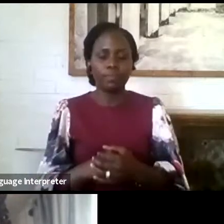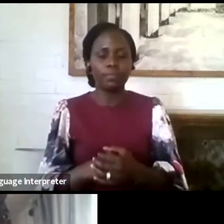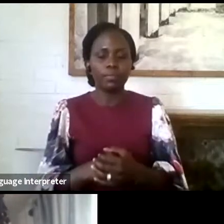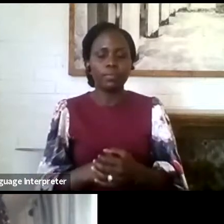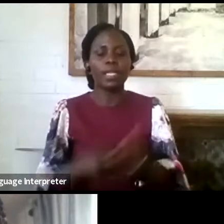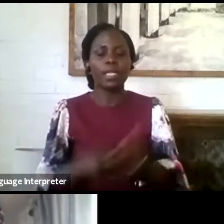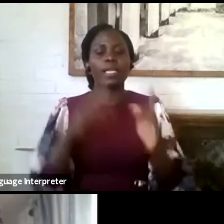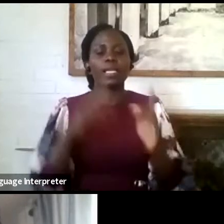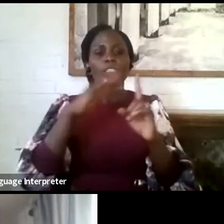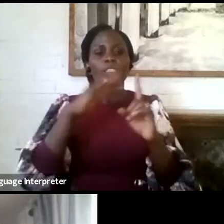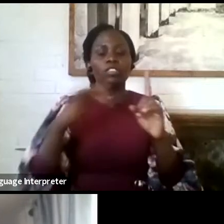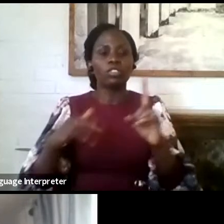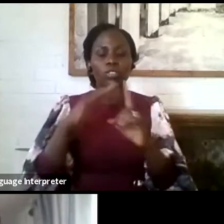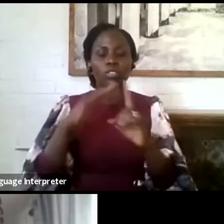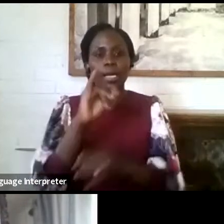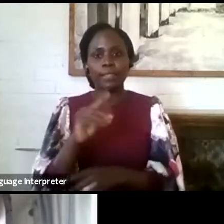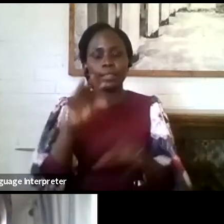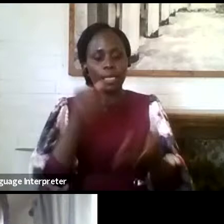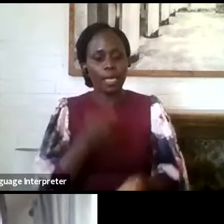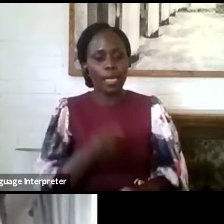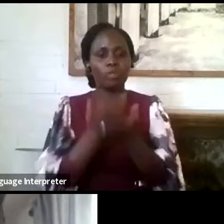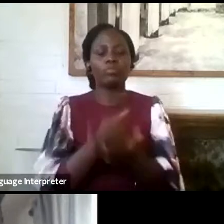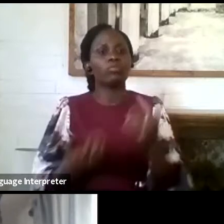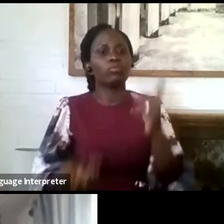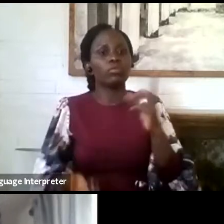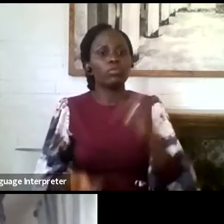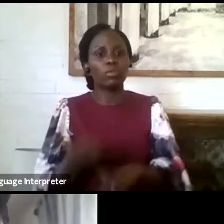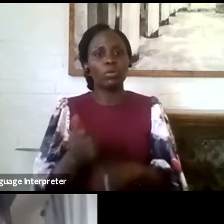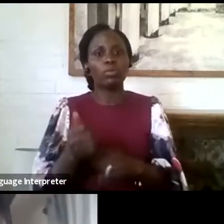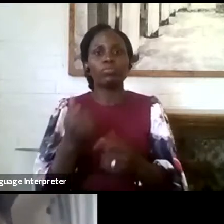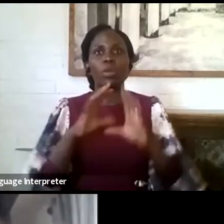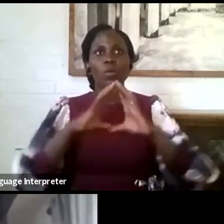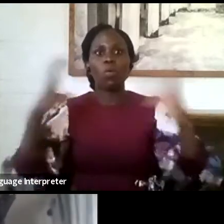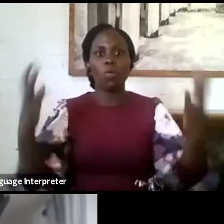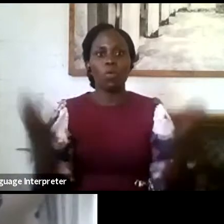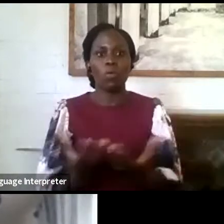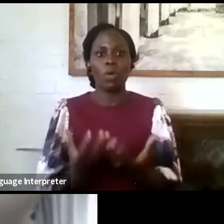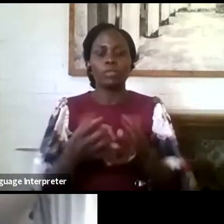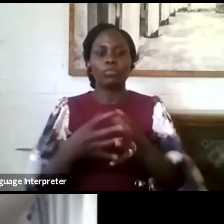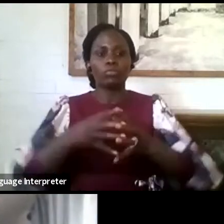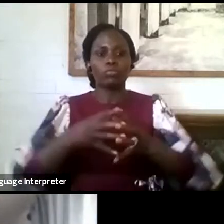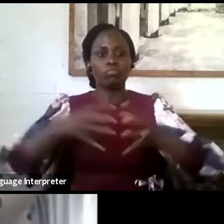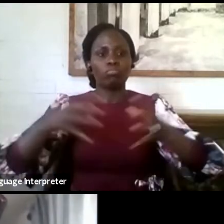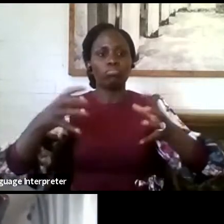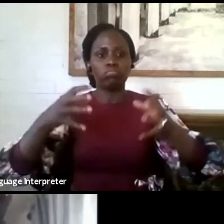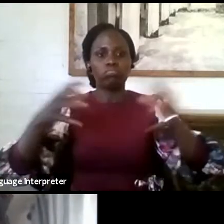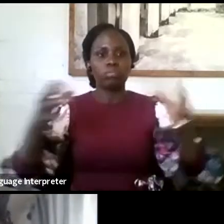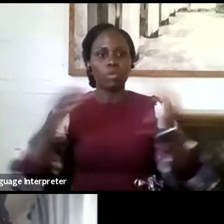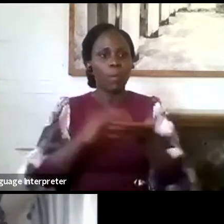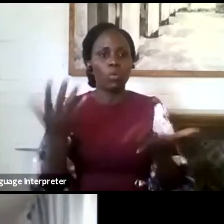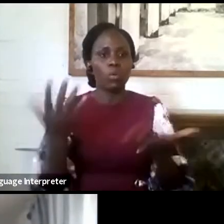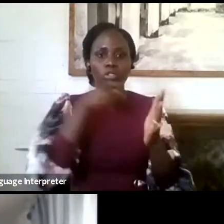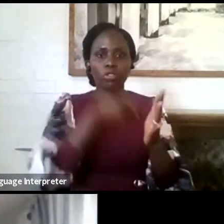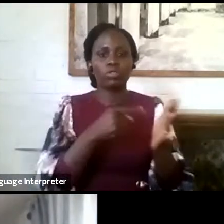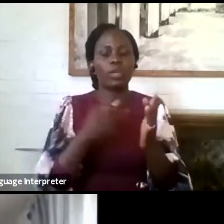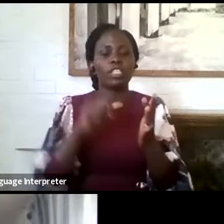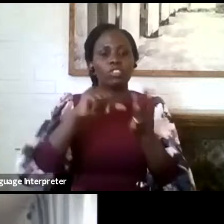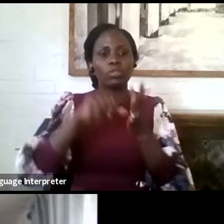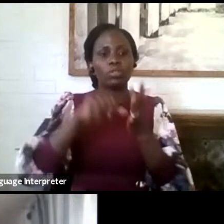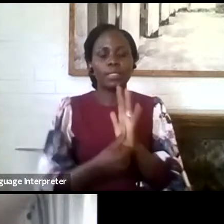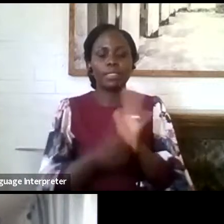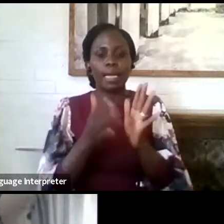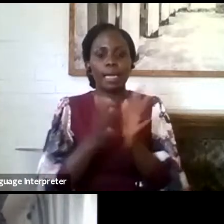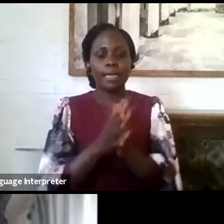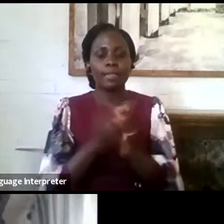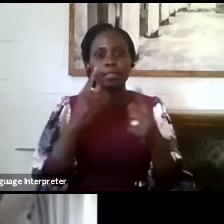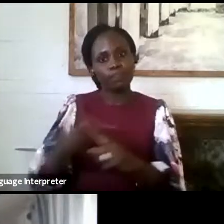to access wide-growing governmental level services, such as social insurance, and also cash transfers, as well as help them